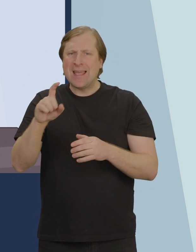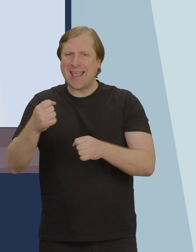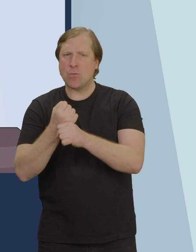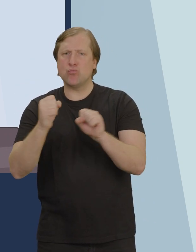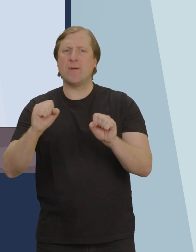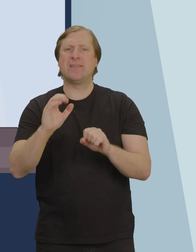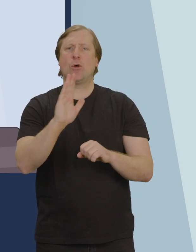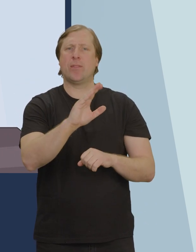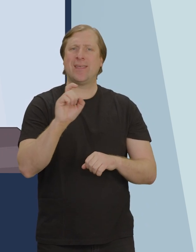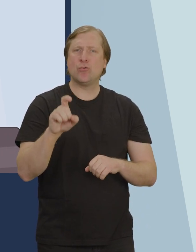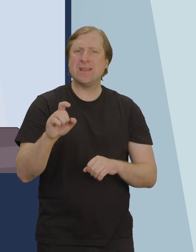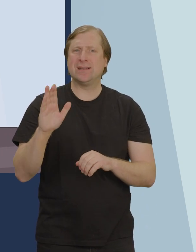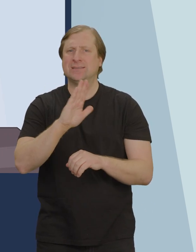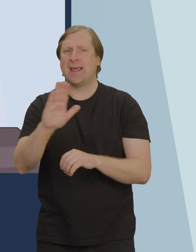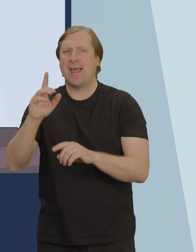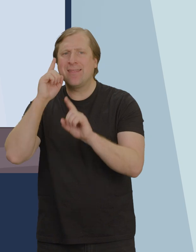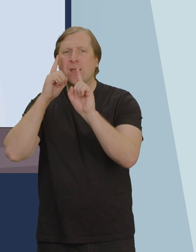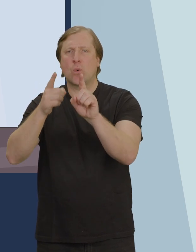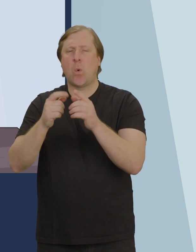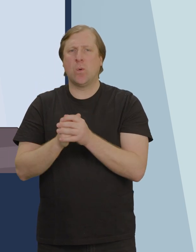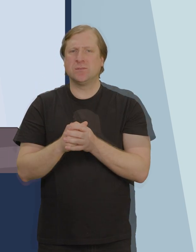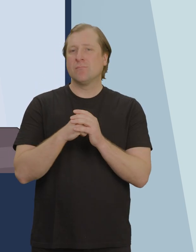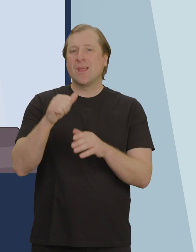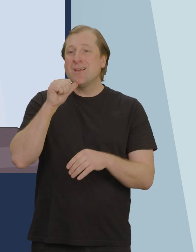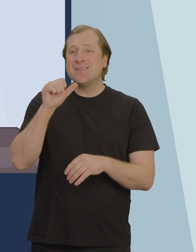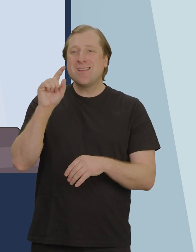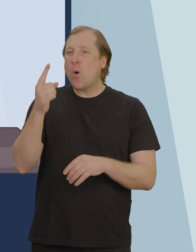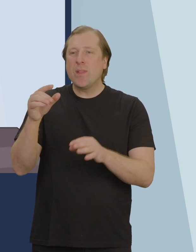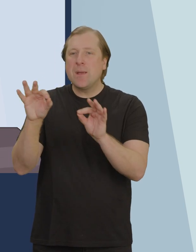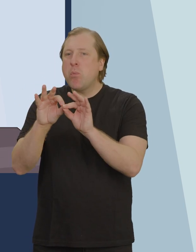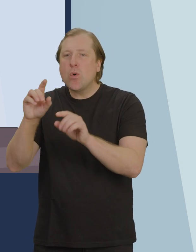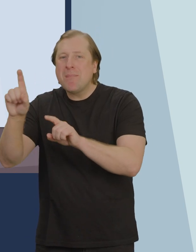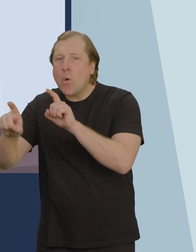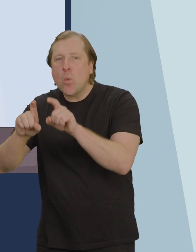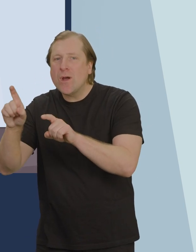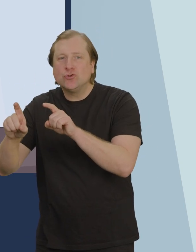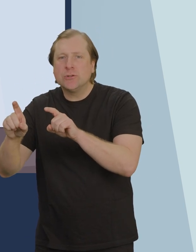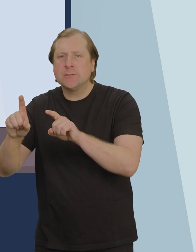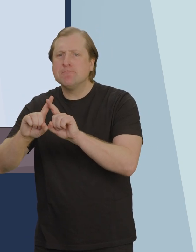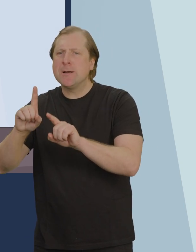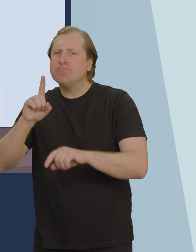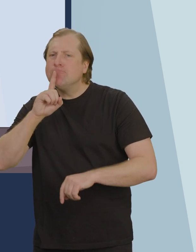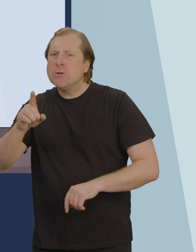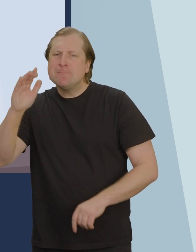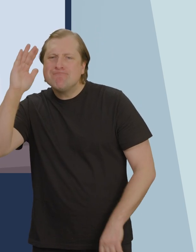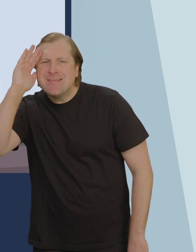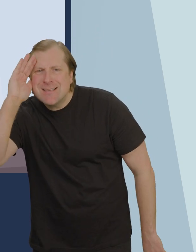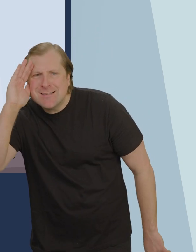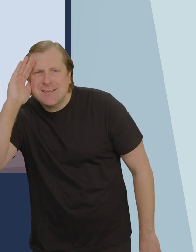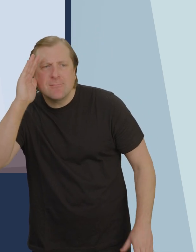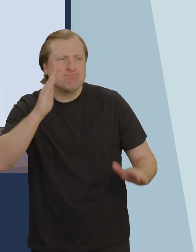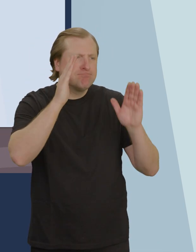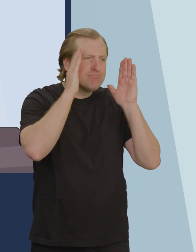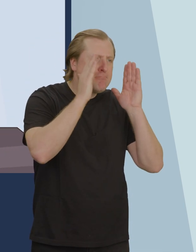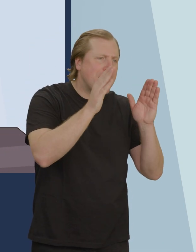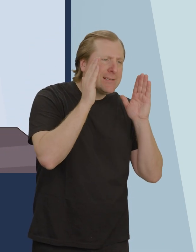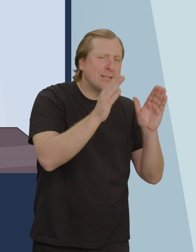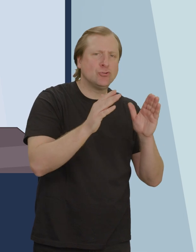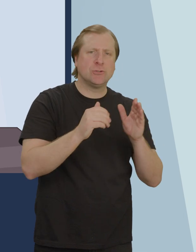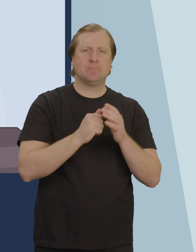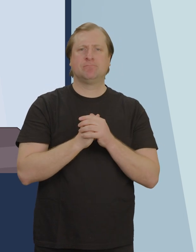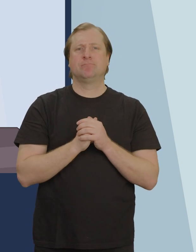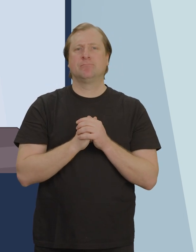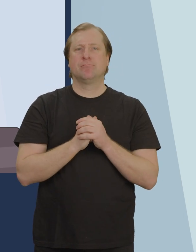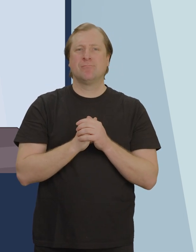dig deep to reveal their needs and goals. But it's not just about asking questions. It's about truly listening and